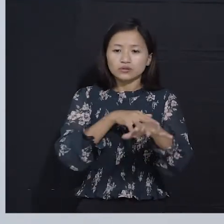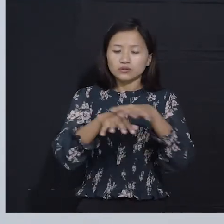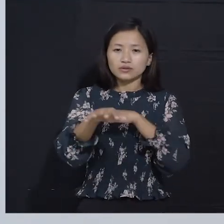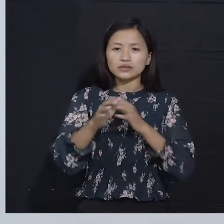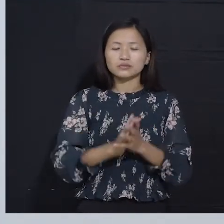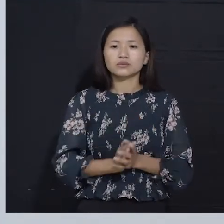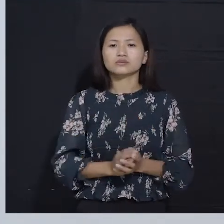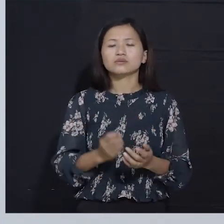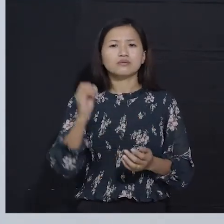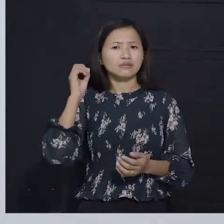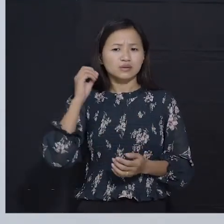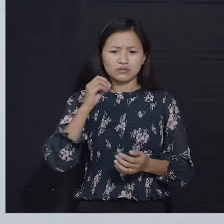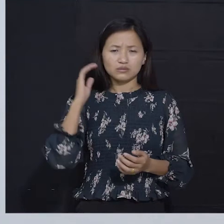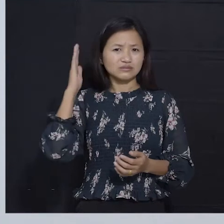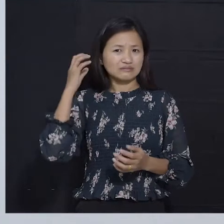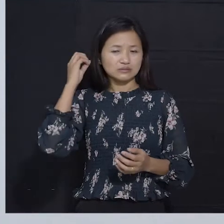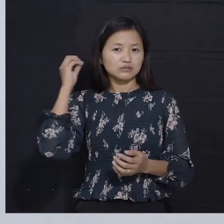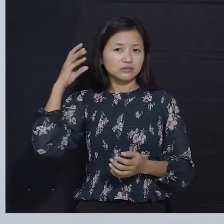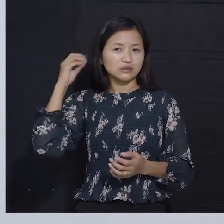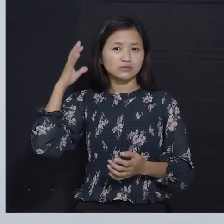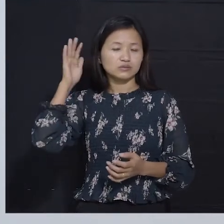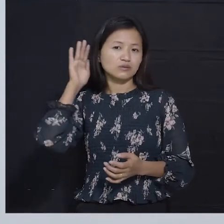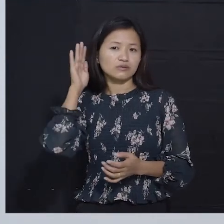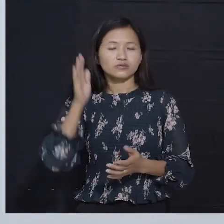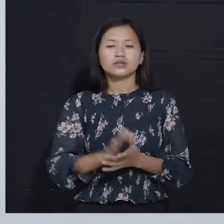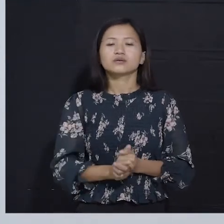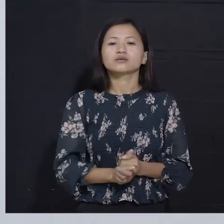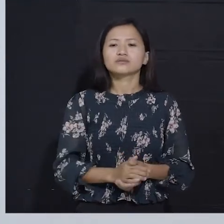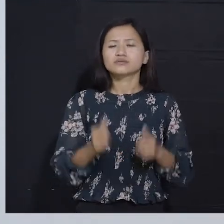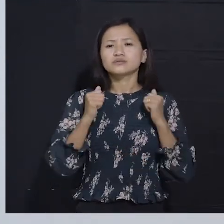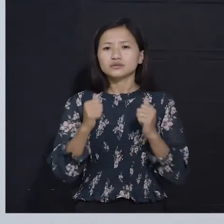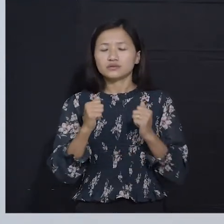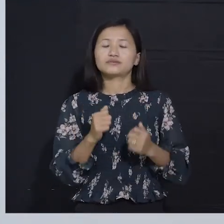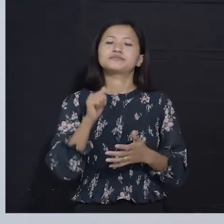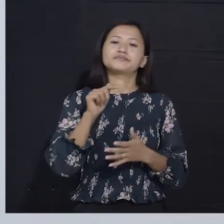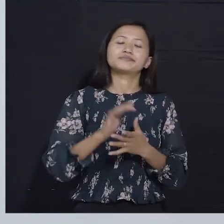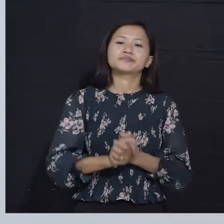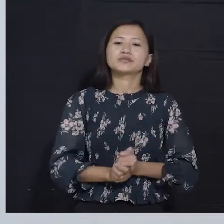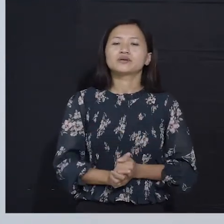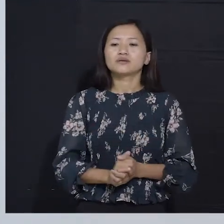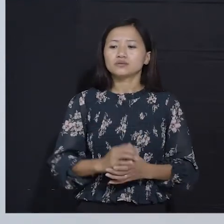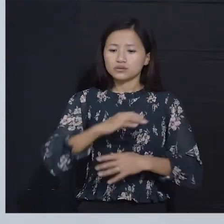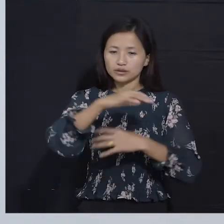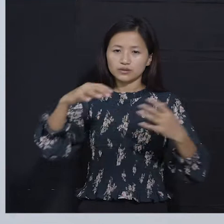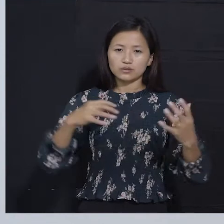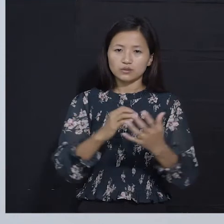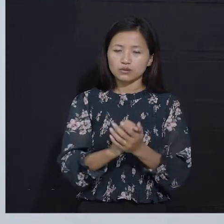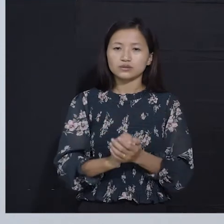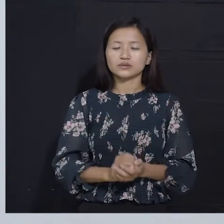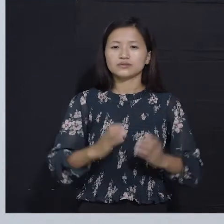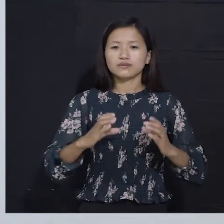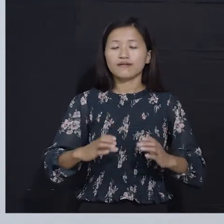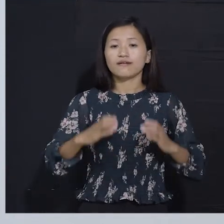or maybe noises which are strange to you, that becomes difficult for you, right? But this boy gathered all the courage. He went